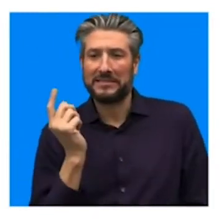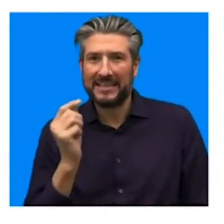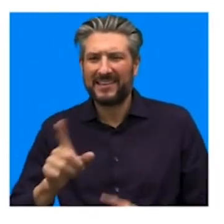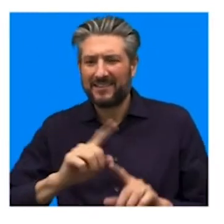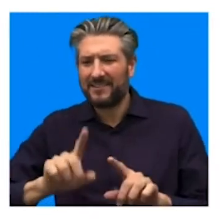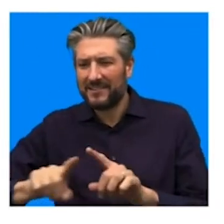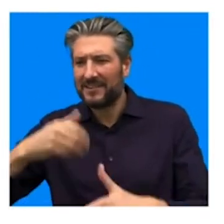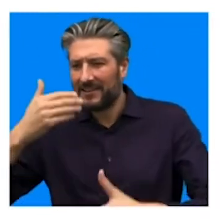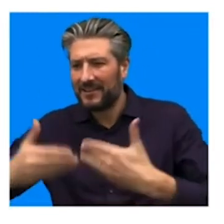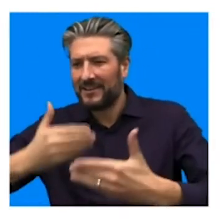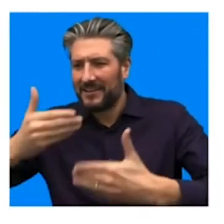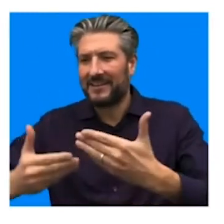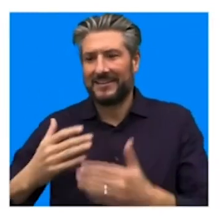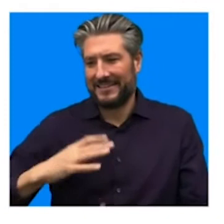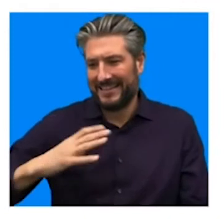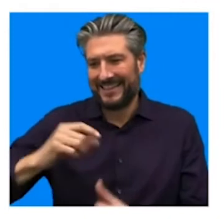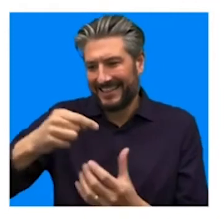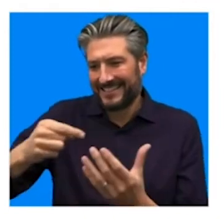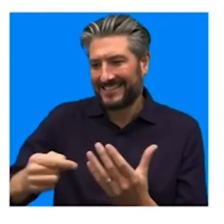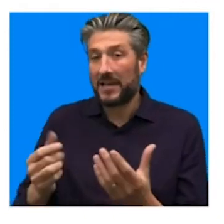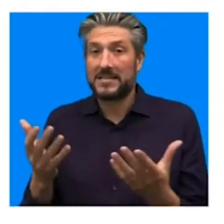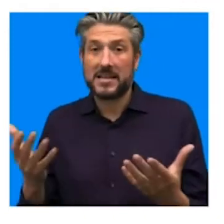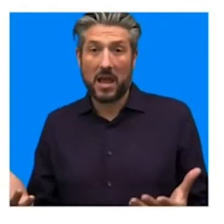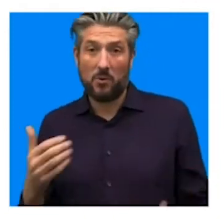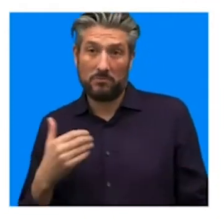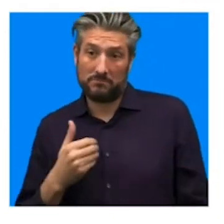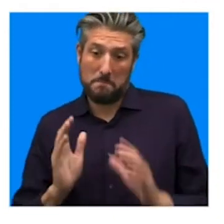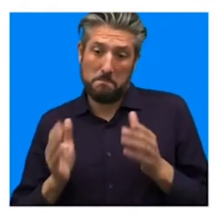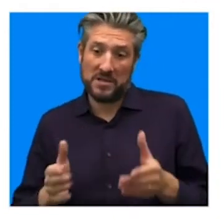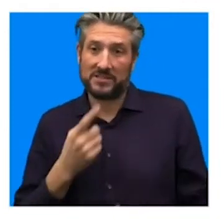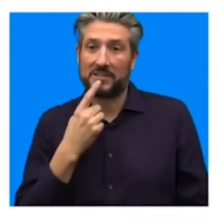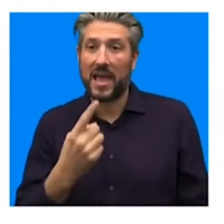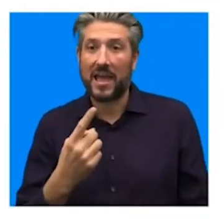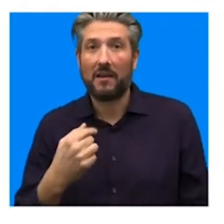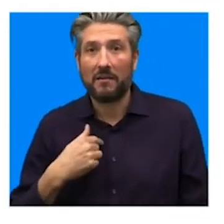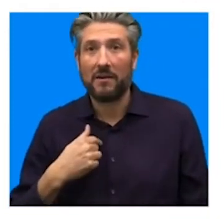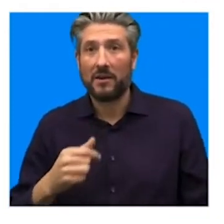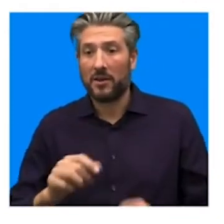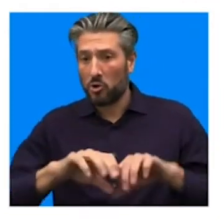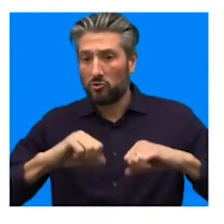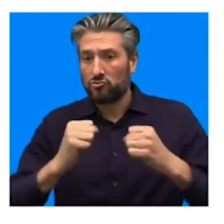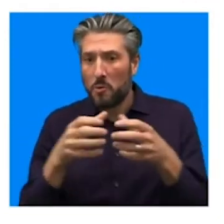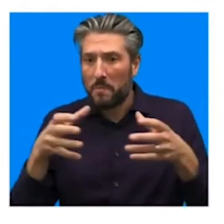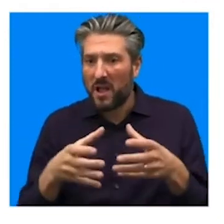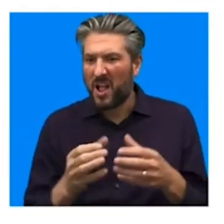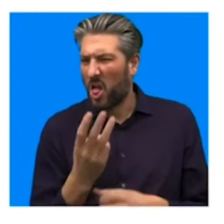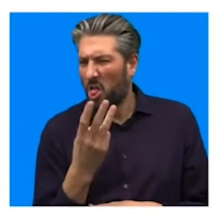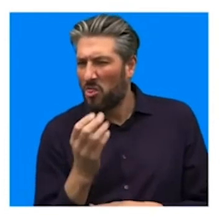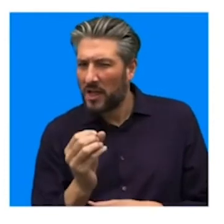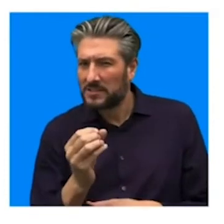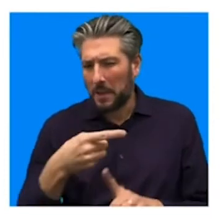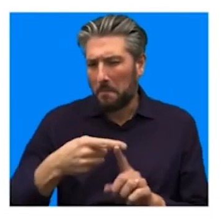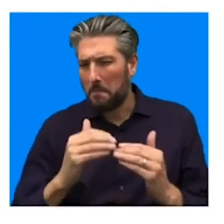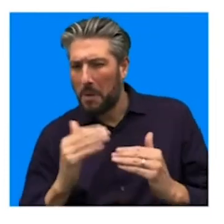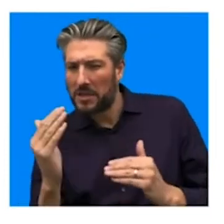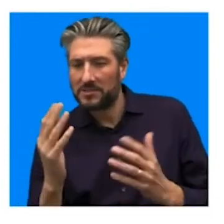were required to be doing. And now I need to admit that we have a group of 30 plus people, as I say, for